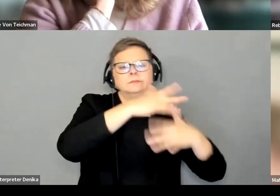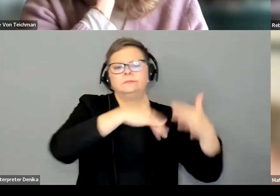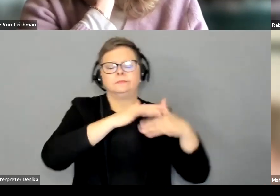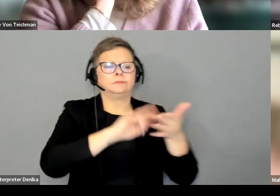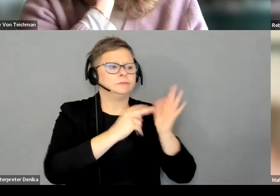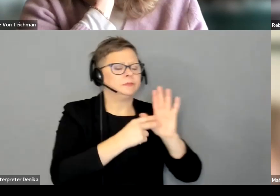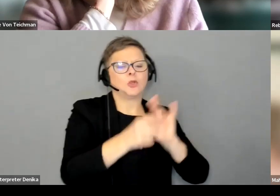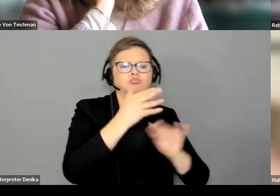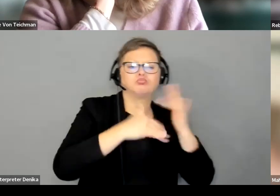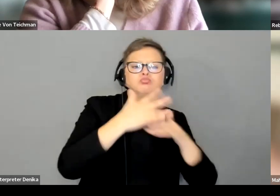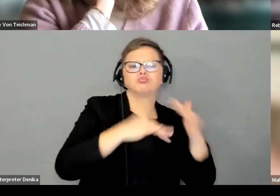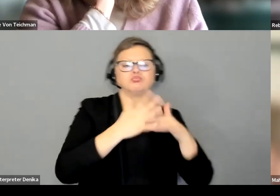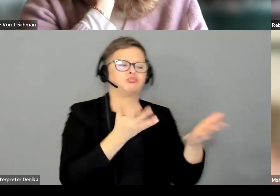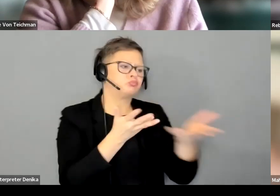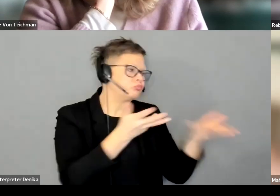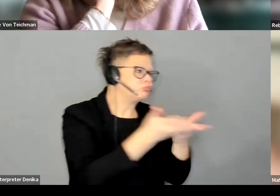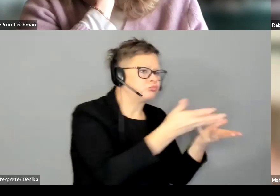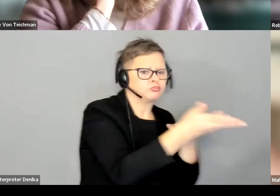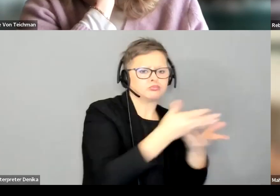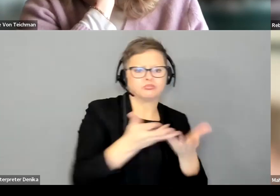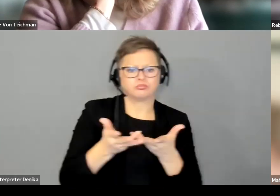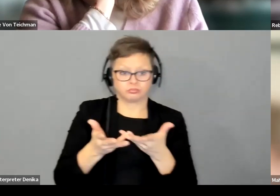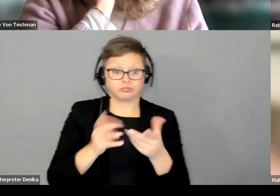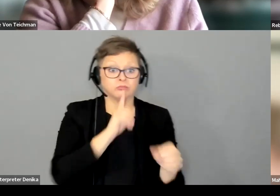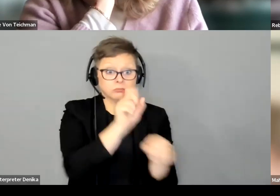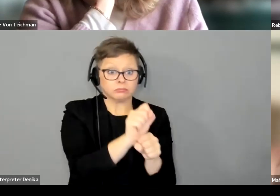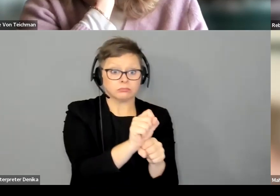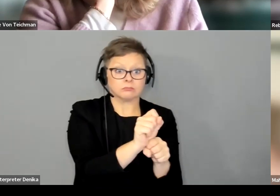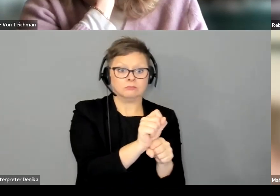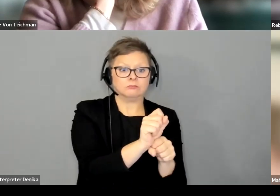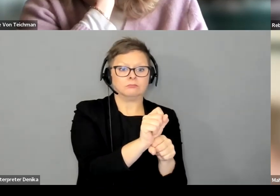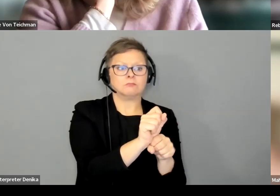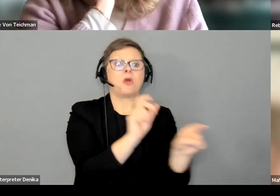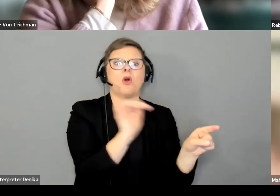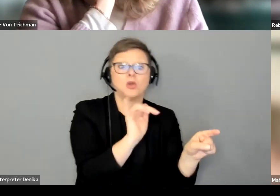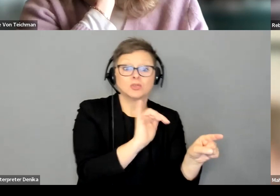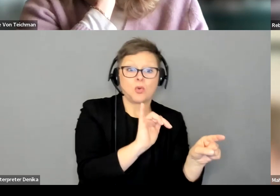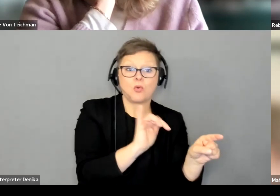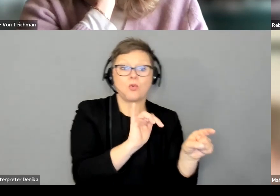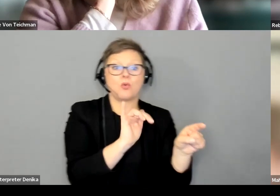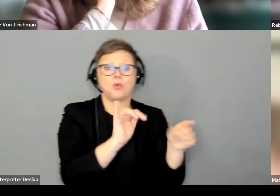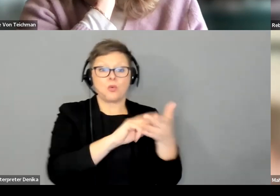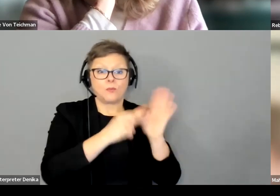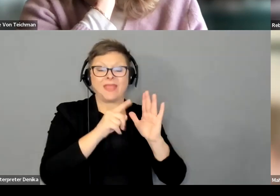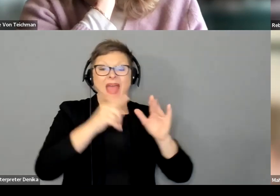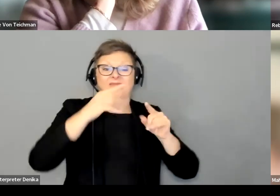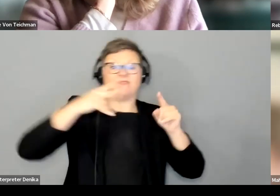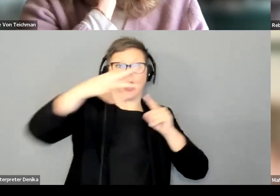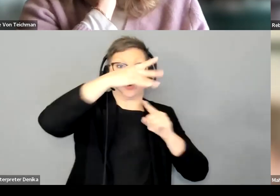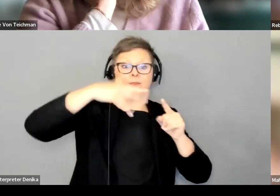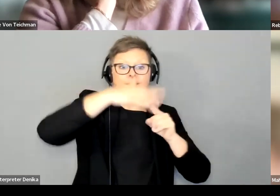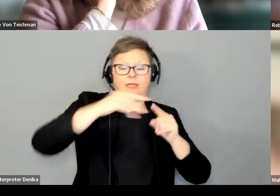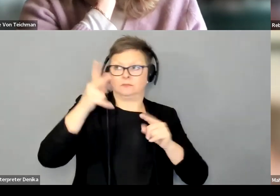and interact with people in a collaborative and spontaneous way, and also having access to sensory input because of the environment that they're in.